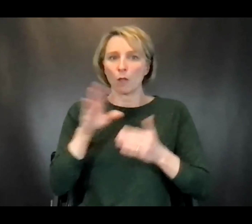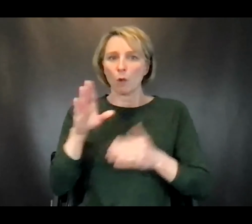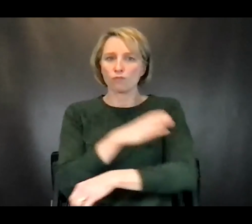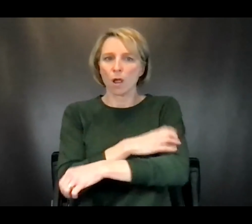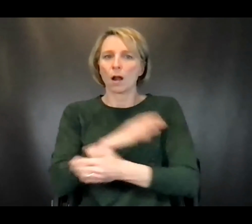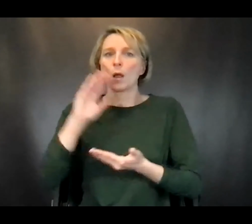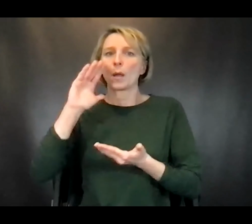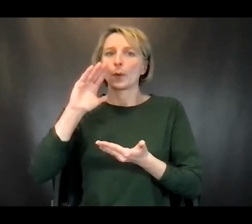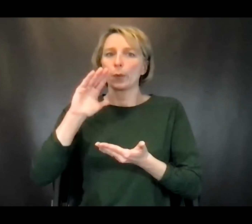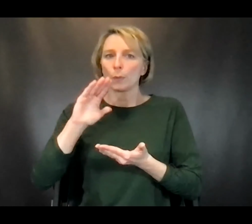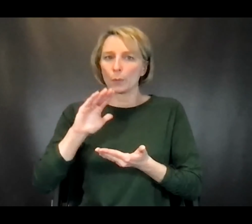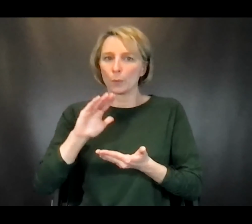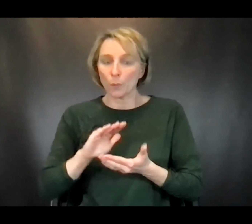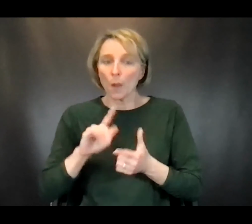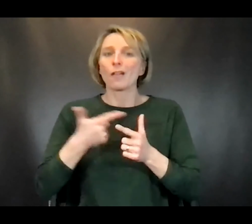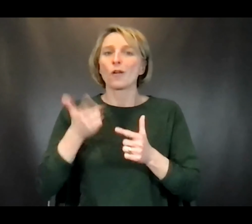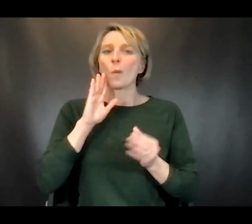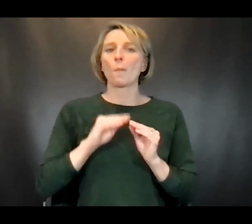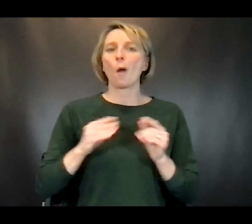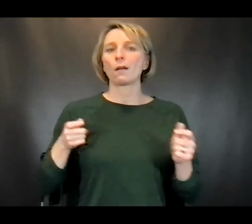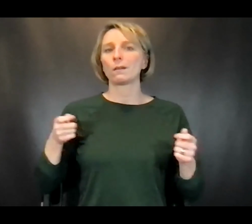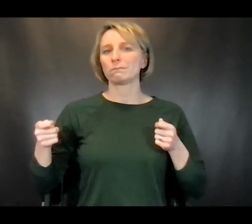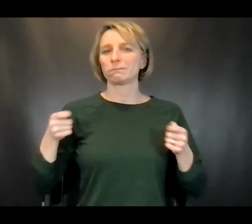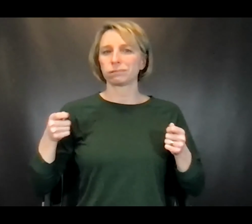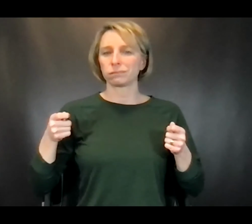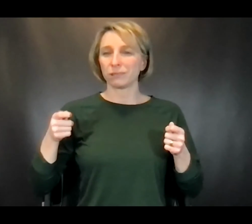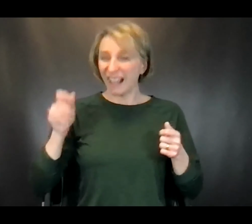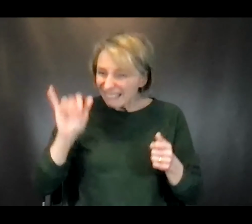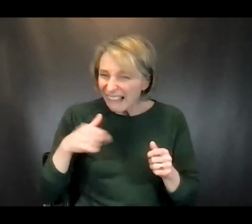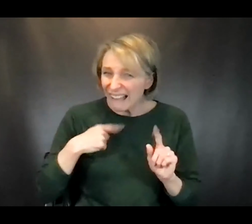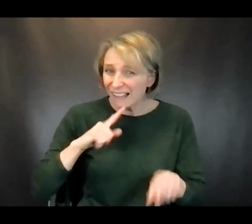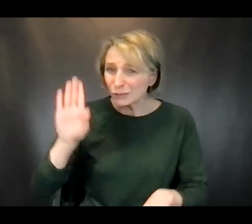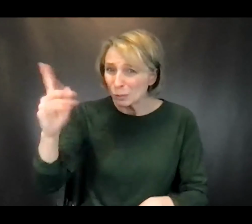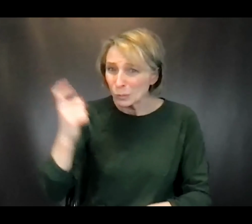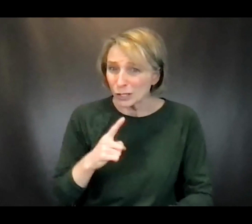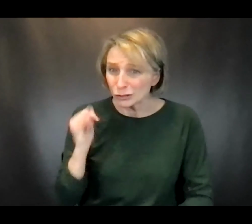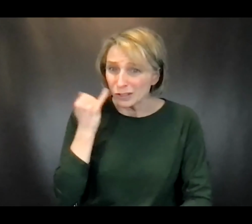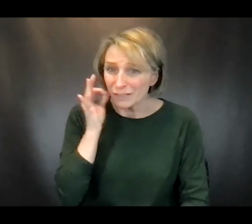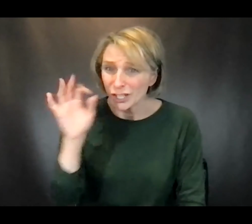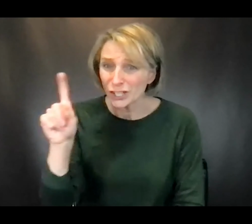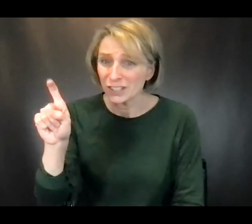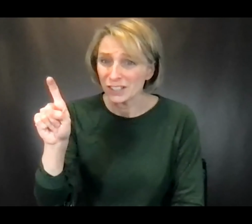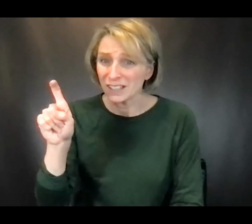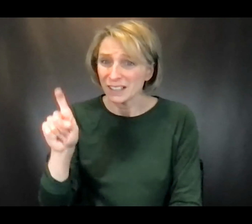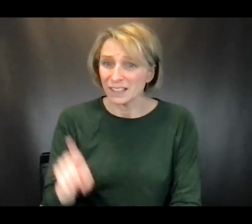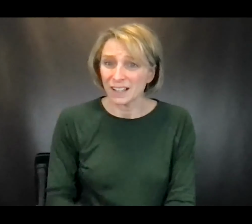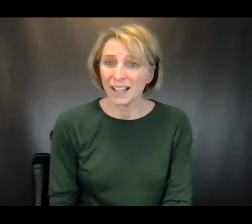to regulate us. Does that help to answer the question, Jennifer?